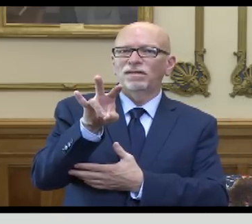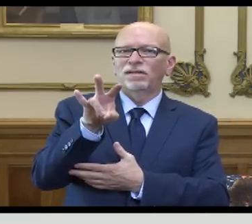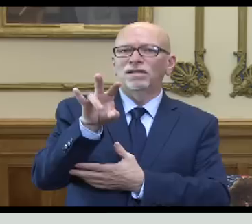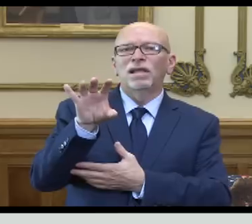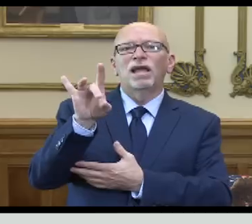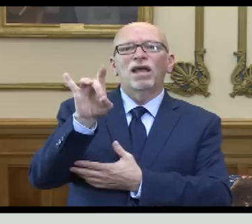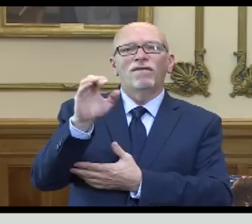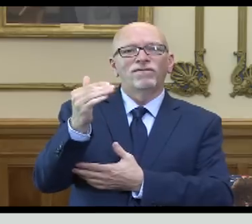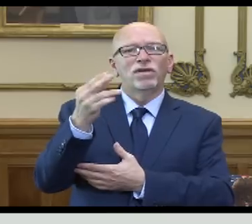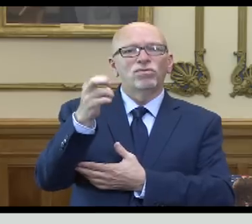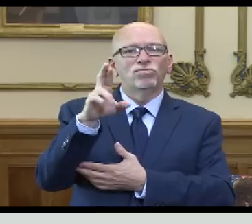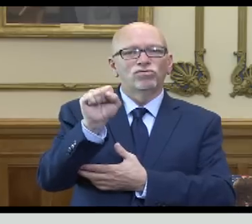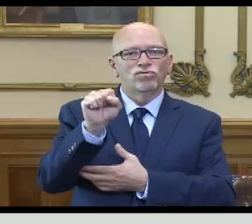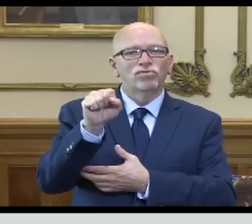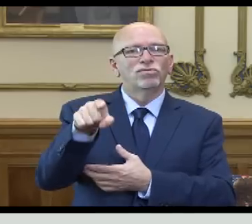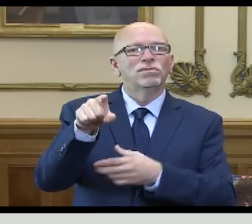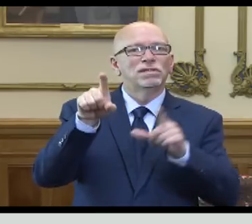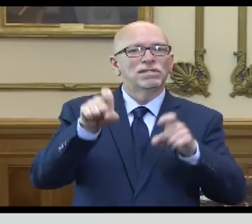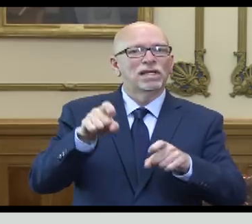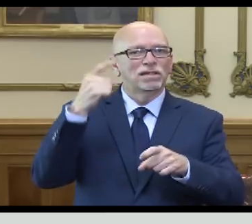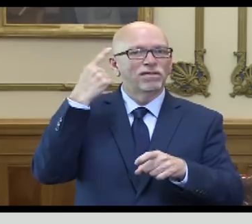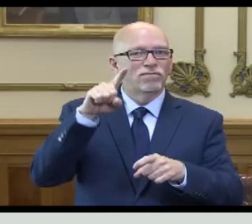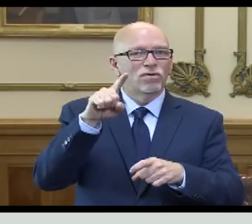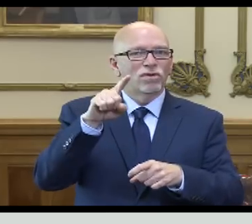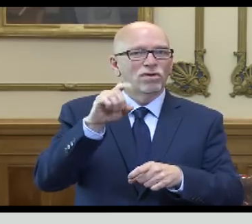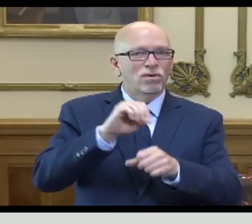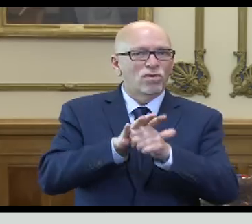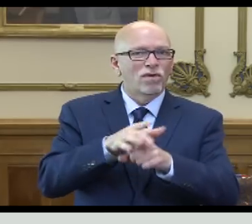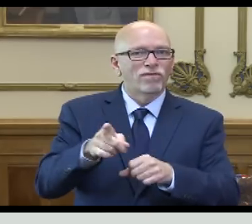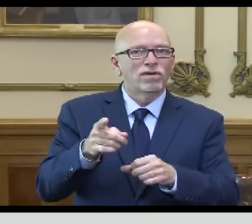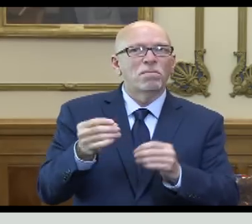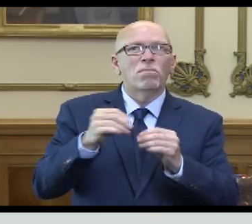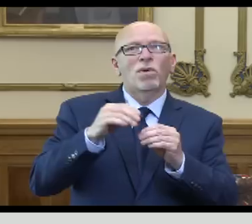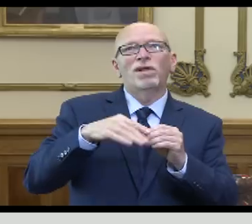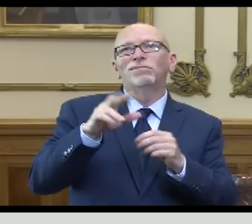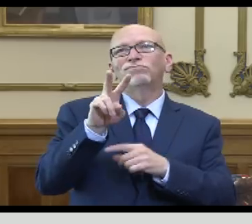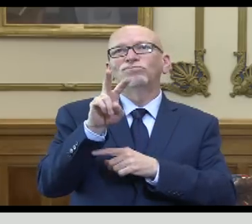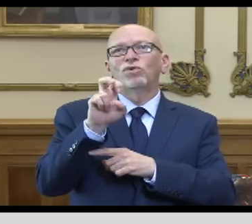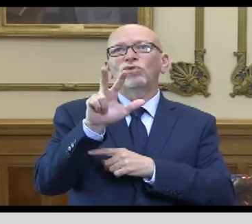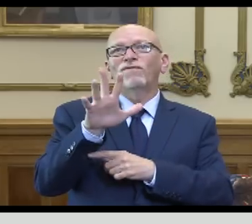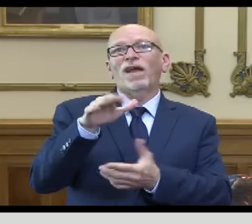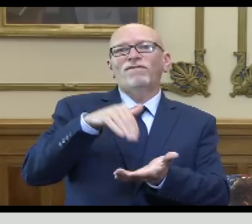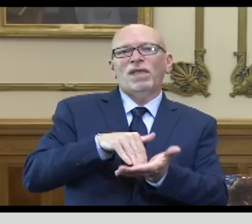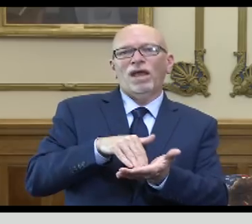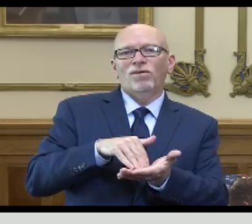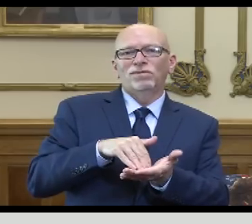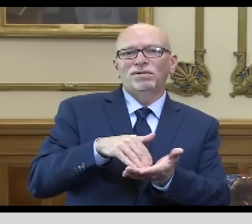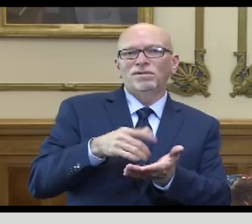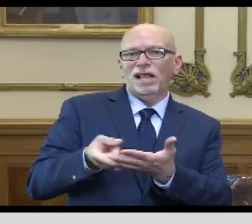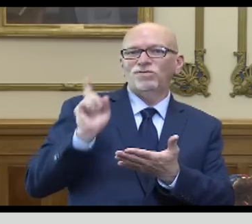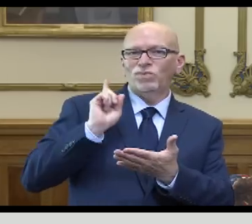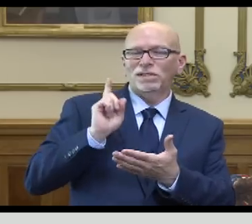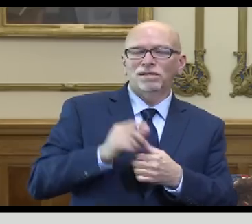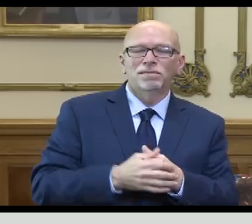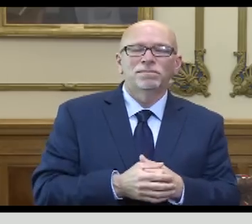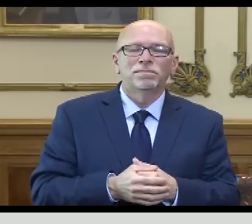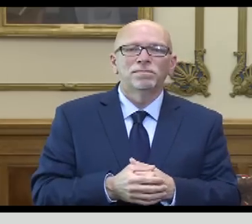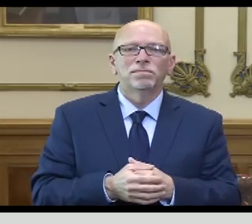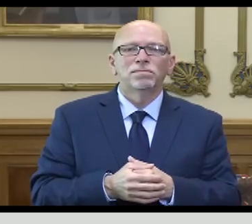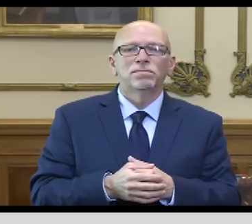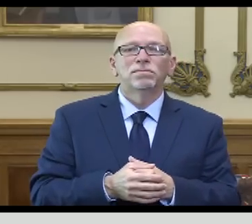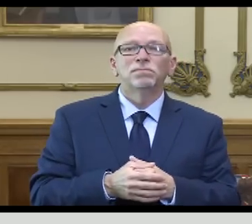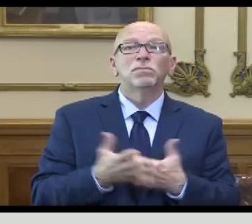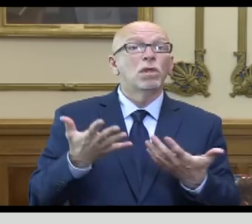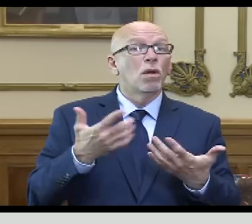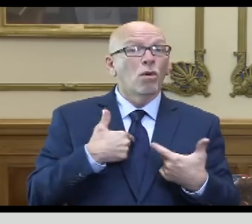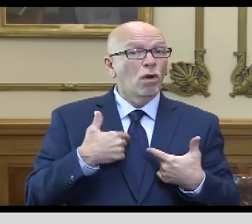200,077,815 Hoosiers tested for COVID-19, up from just over 235,000 a week ago. While it's